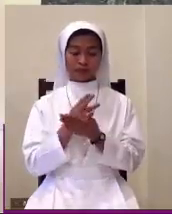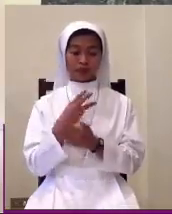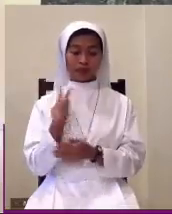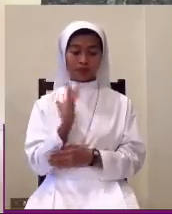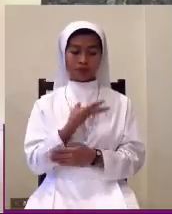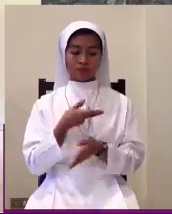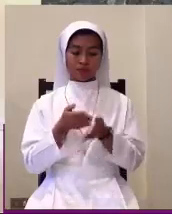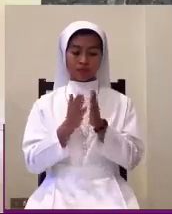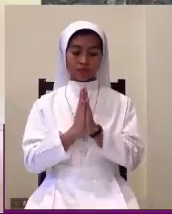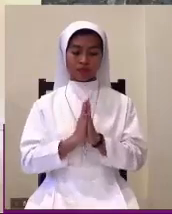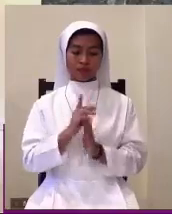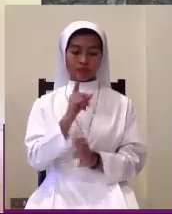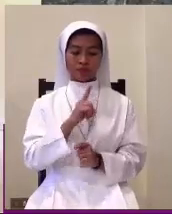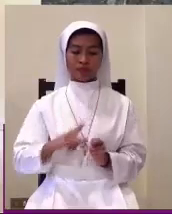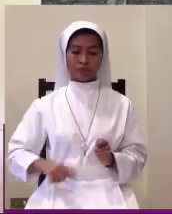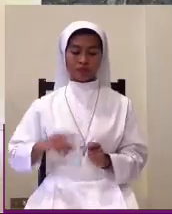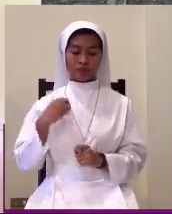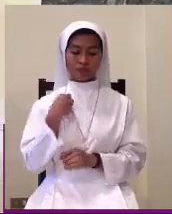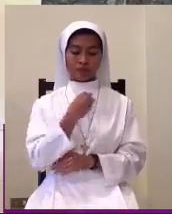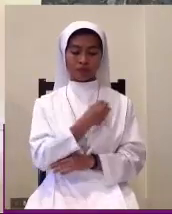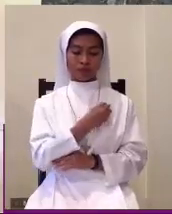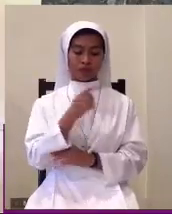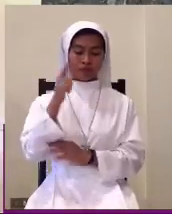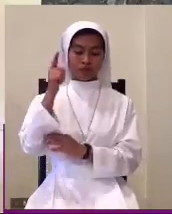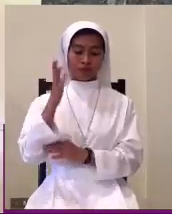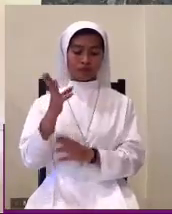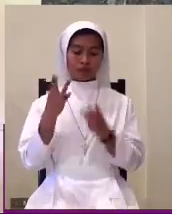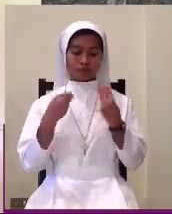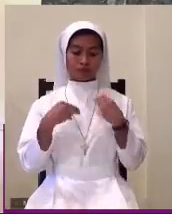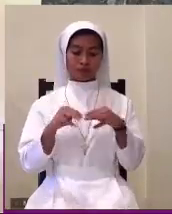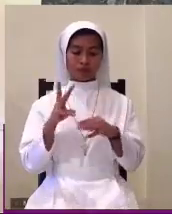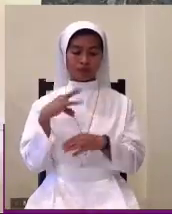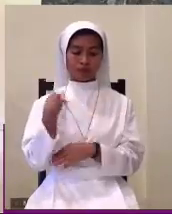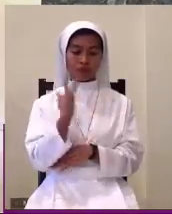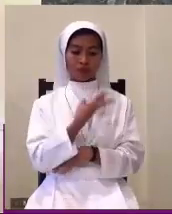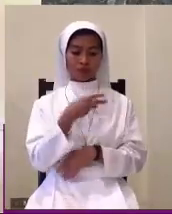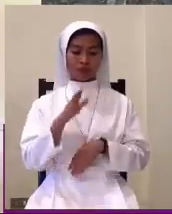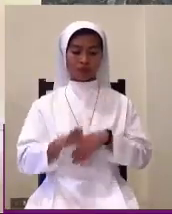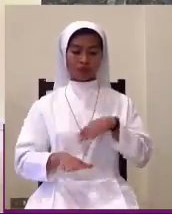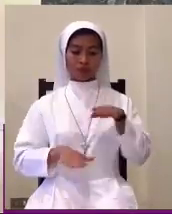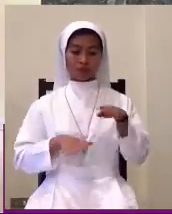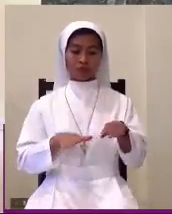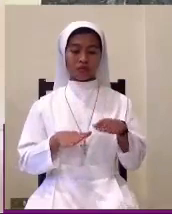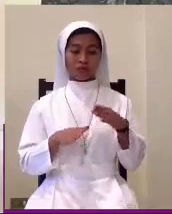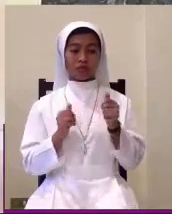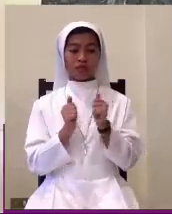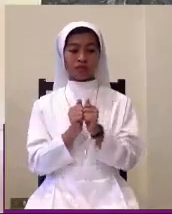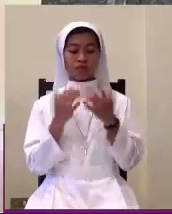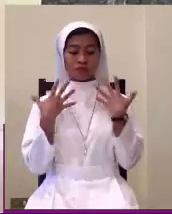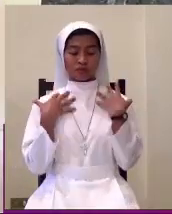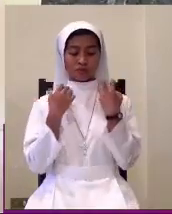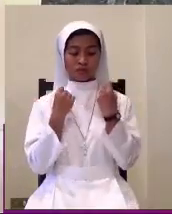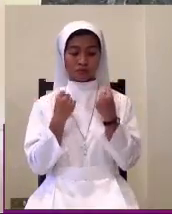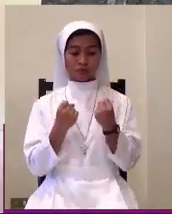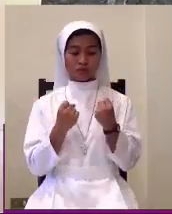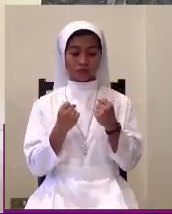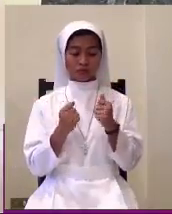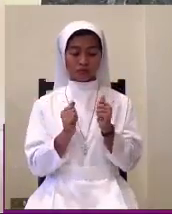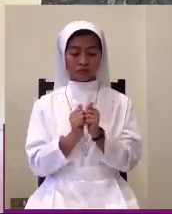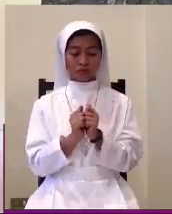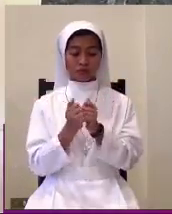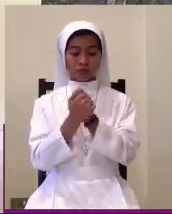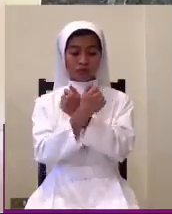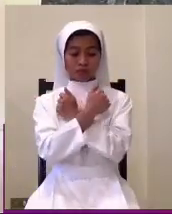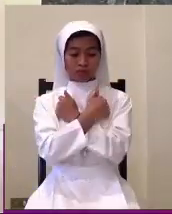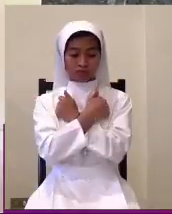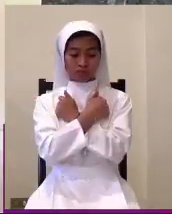Lord our God, may we walk eagerly in that same charity with which, out of